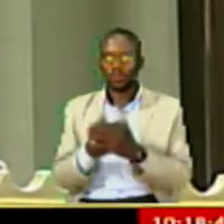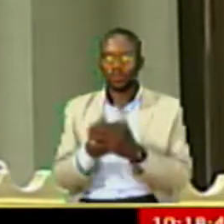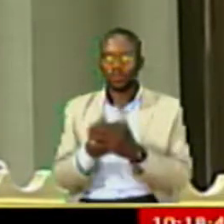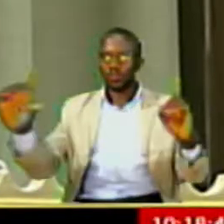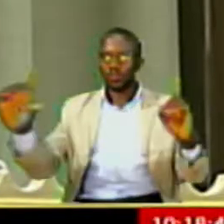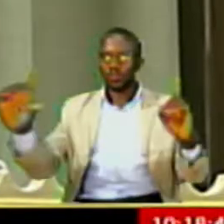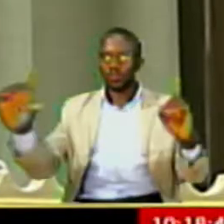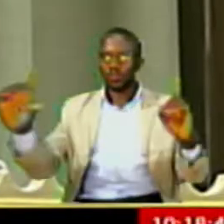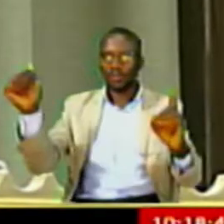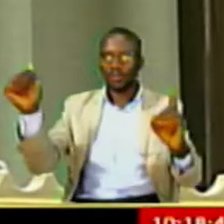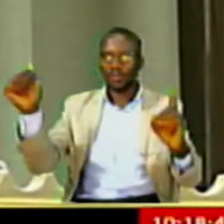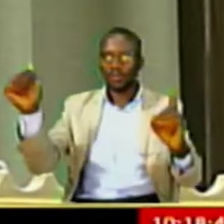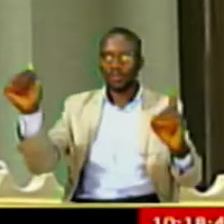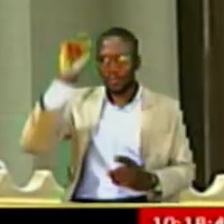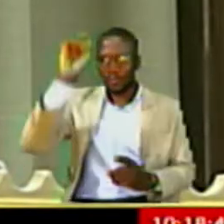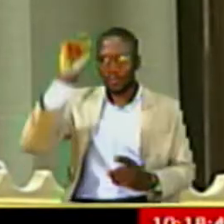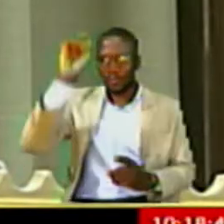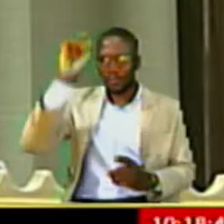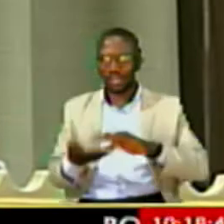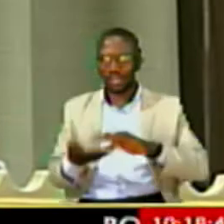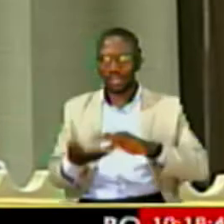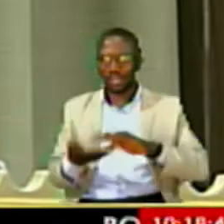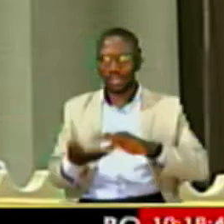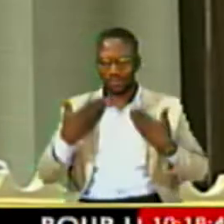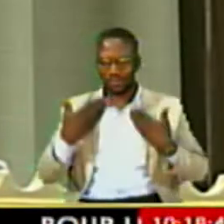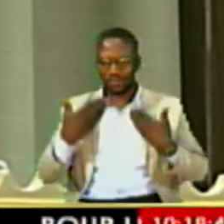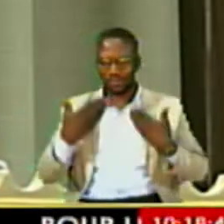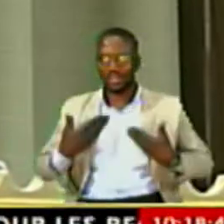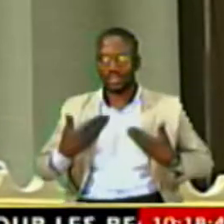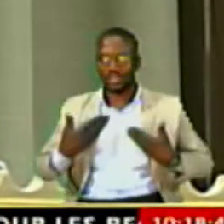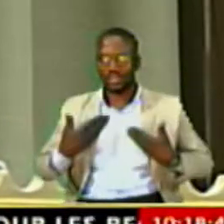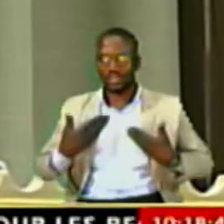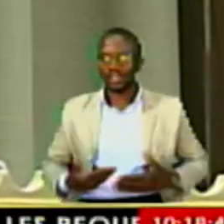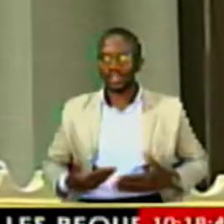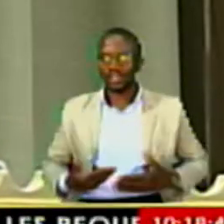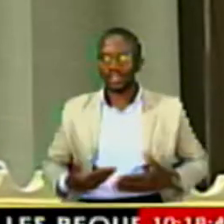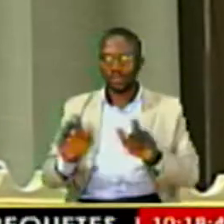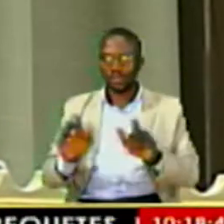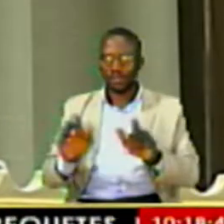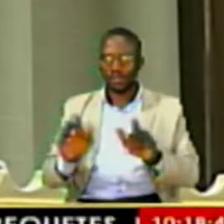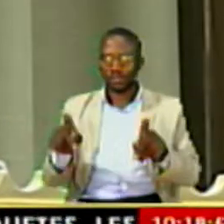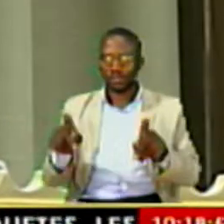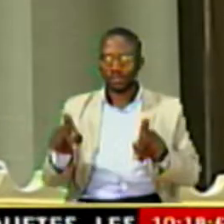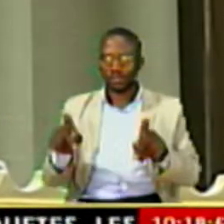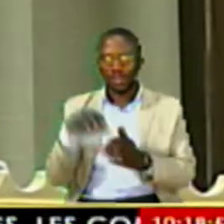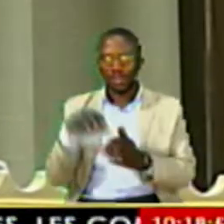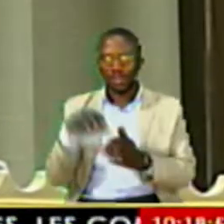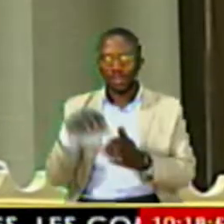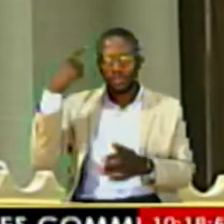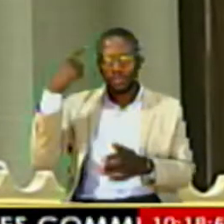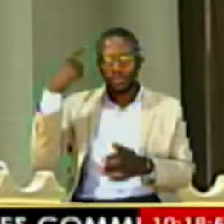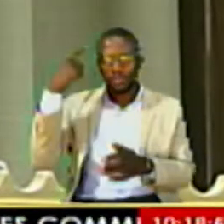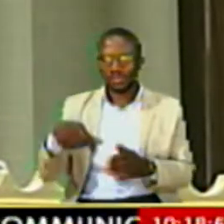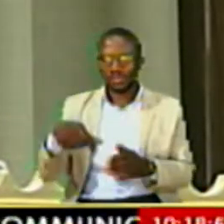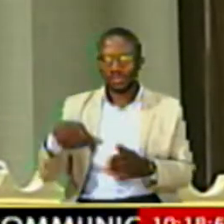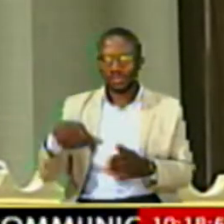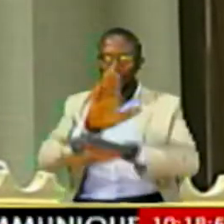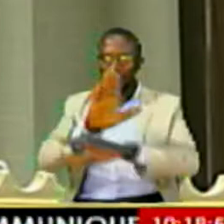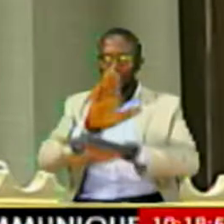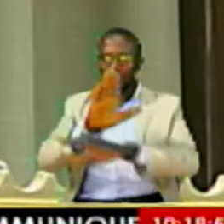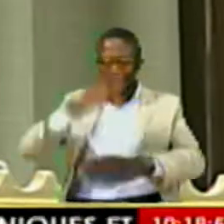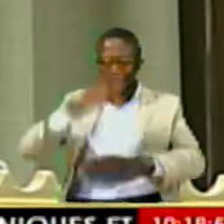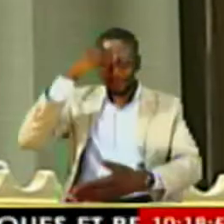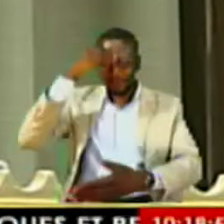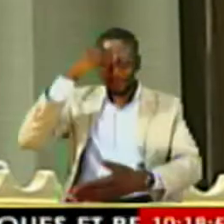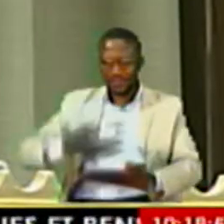Himself. Devenir chair. Become flesh. Devenir un homme. Become a man. Pour qu'on puisse l'appeler so le fils de Dieu. He may be called